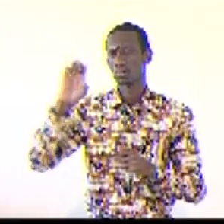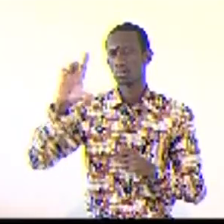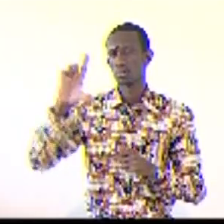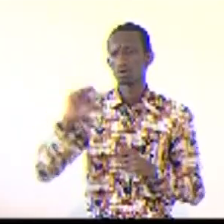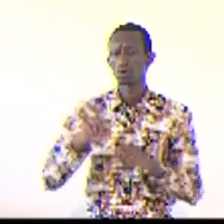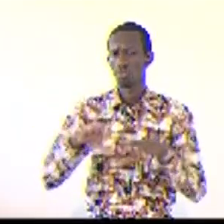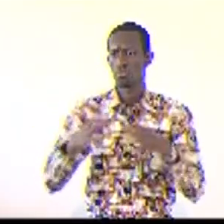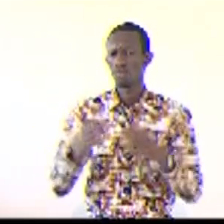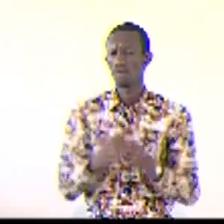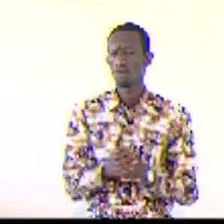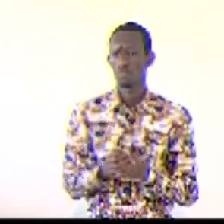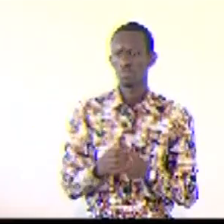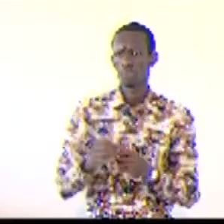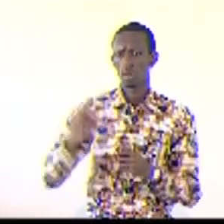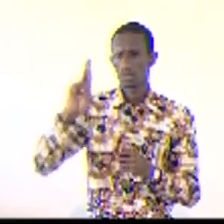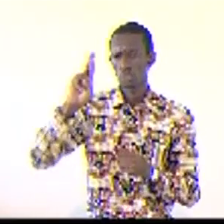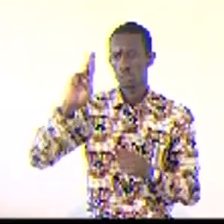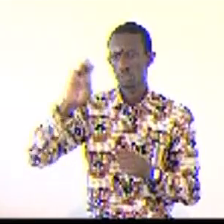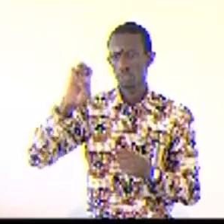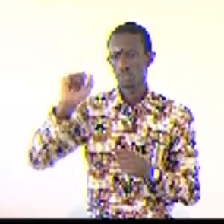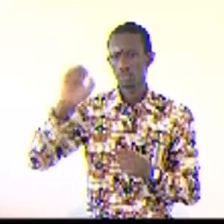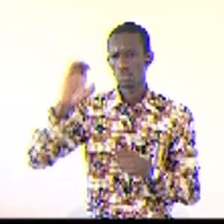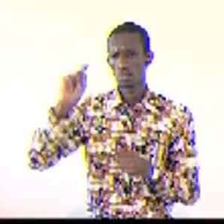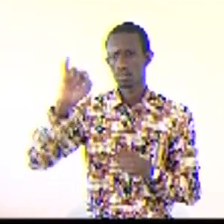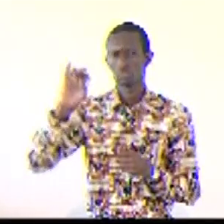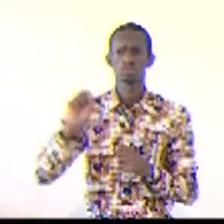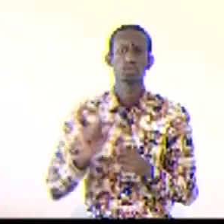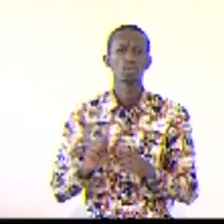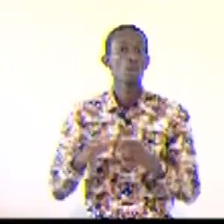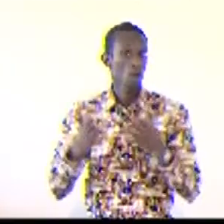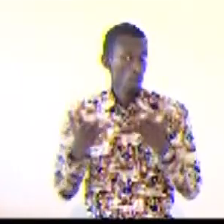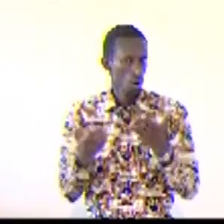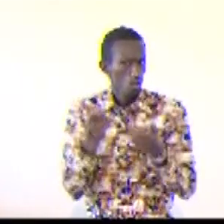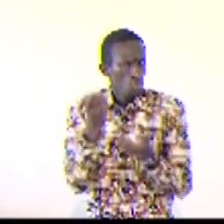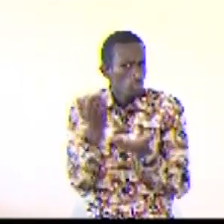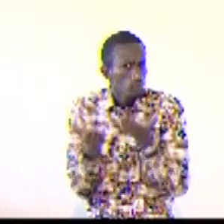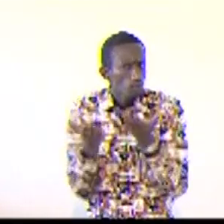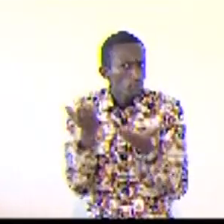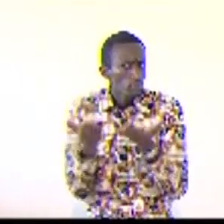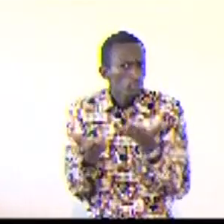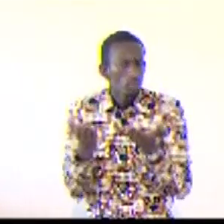reaction. The measure of how long, this is the measure